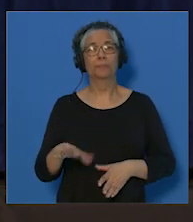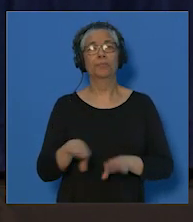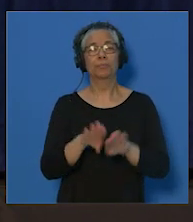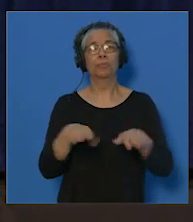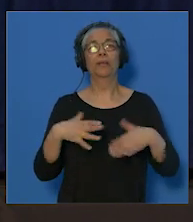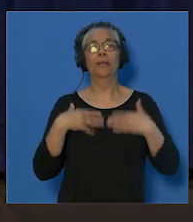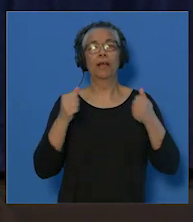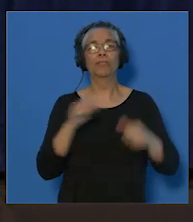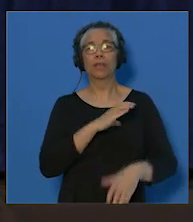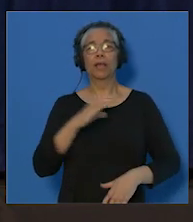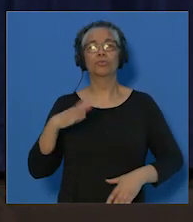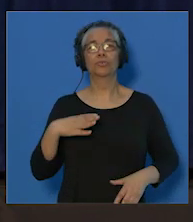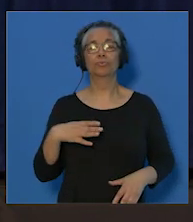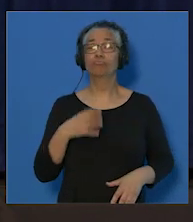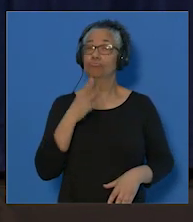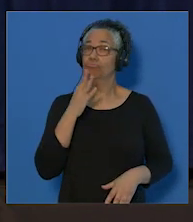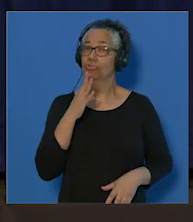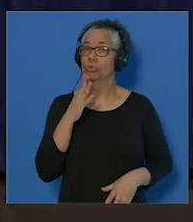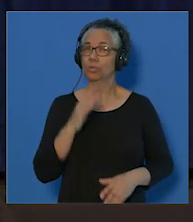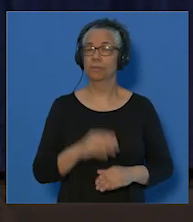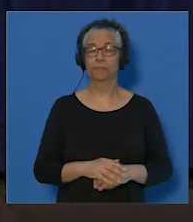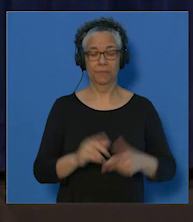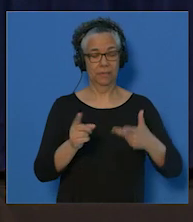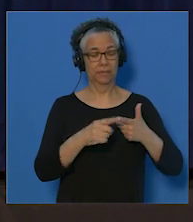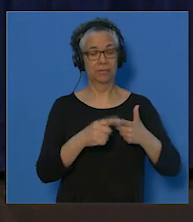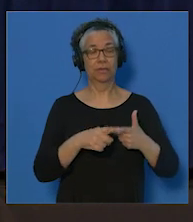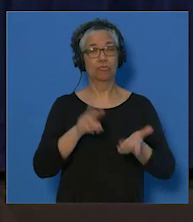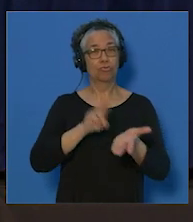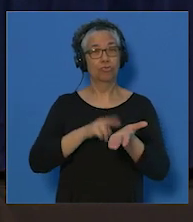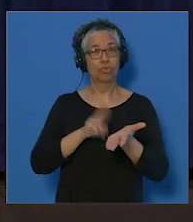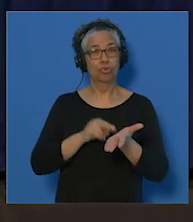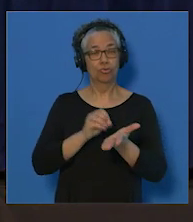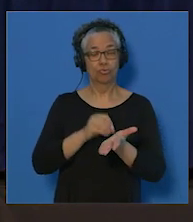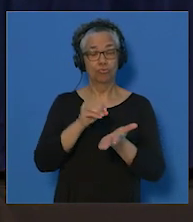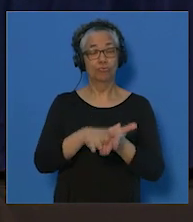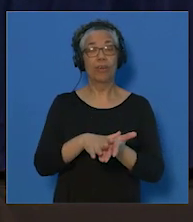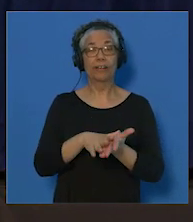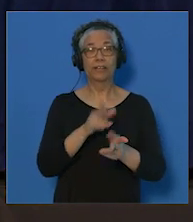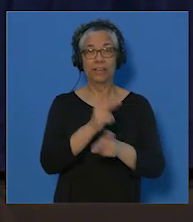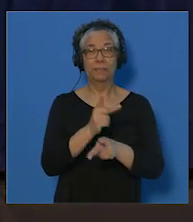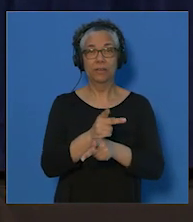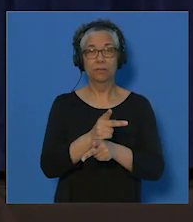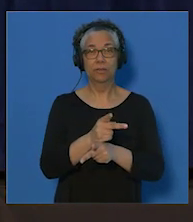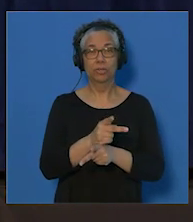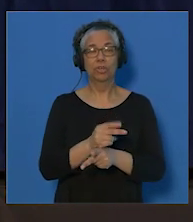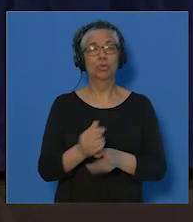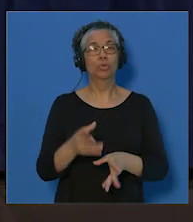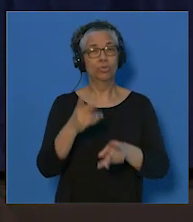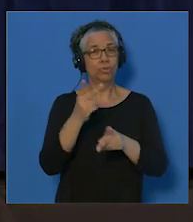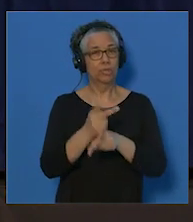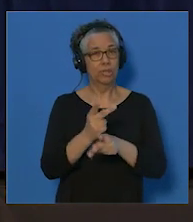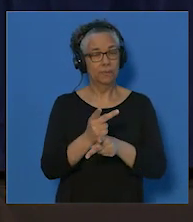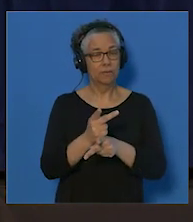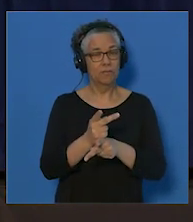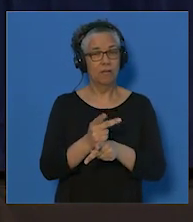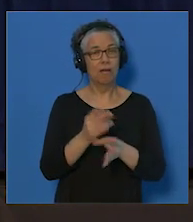just addressed. Second is the record-keeping solution to assist the efforts of the contact tracing team, which is the